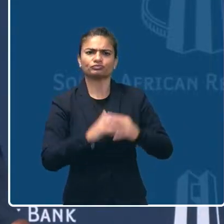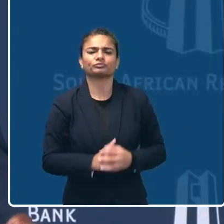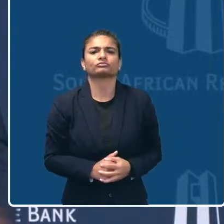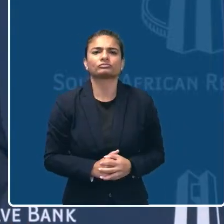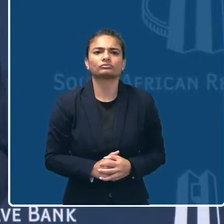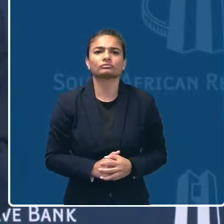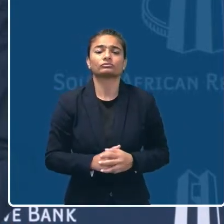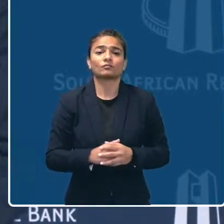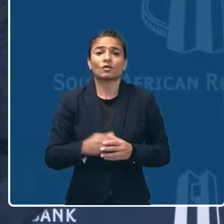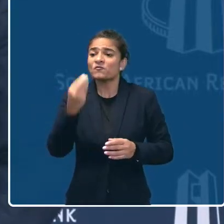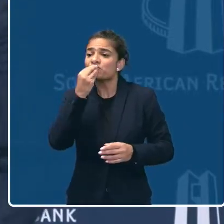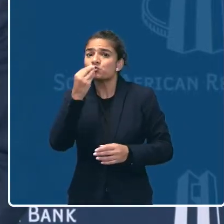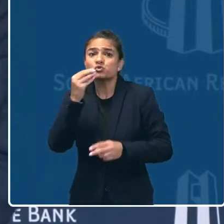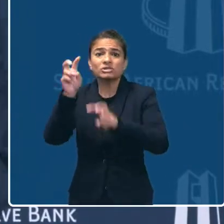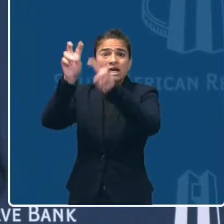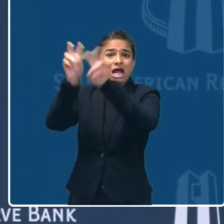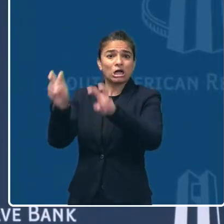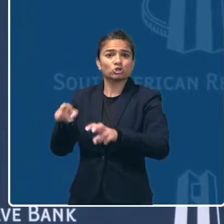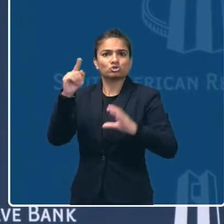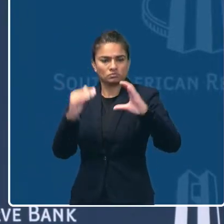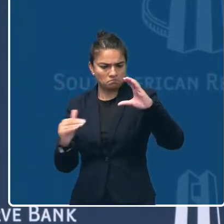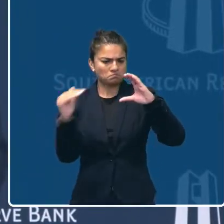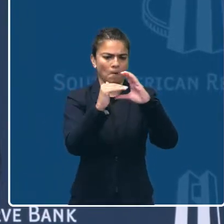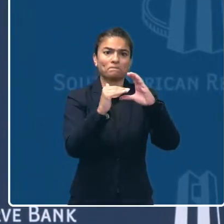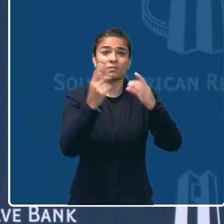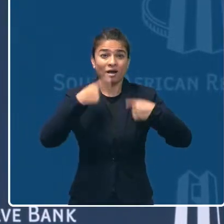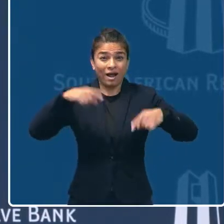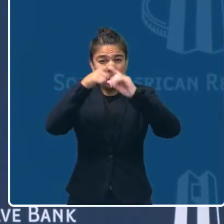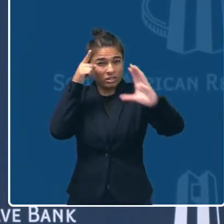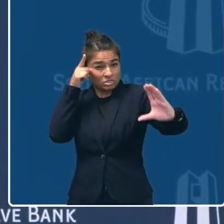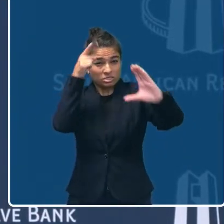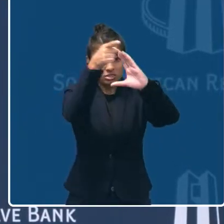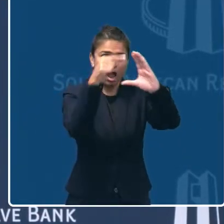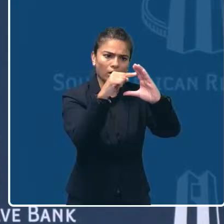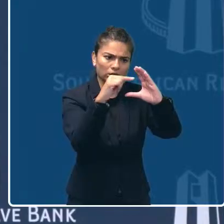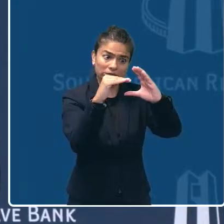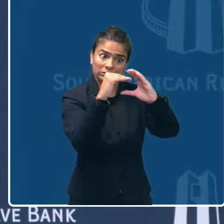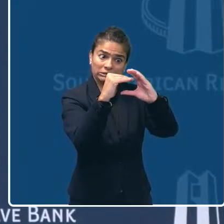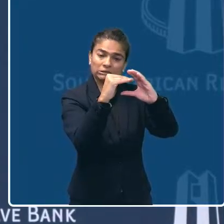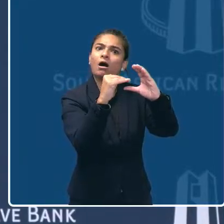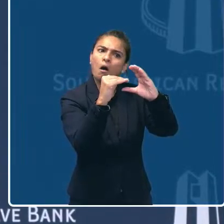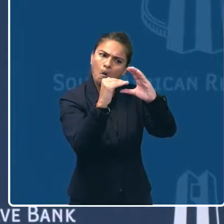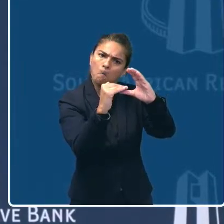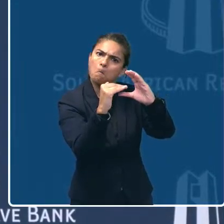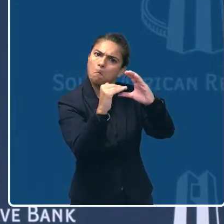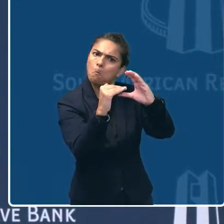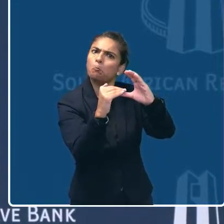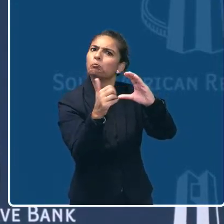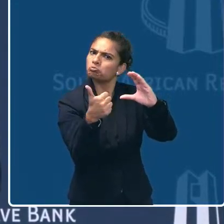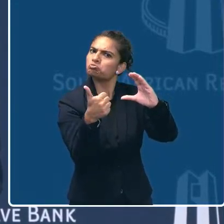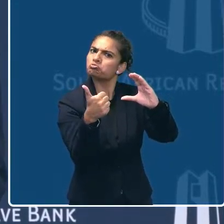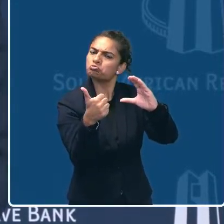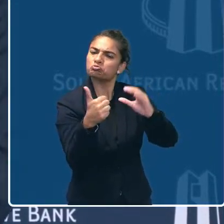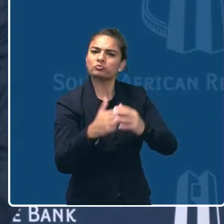Core inflation came in at 3% at the bottom of our target